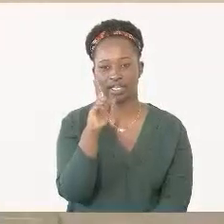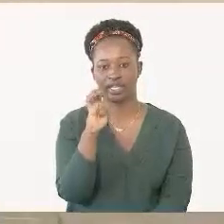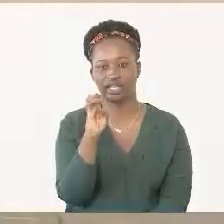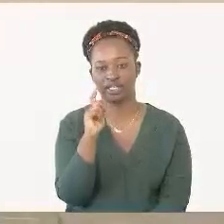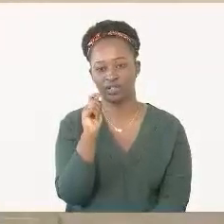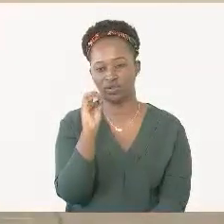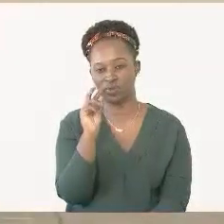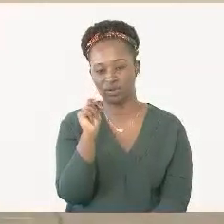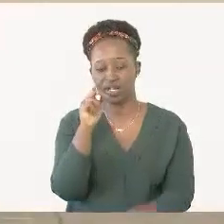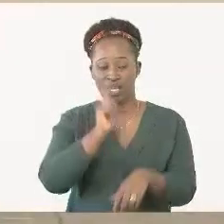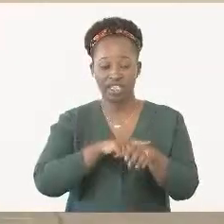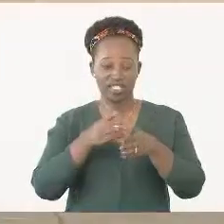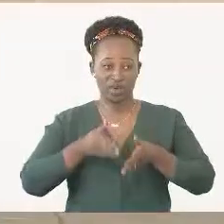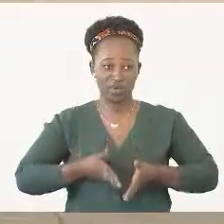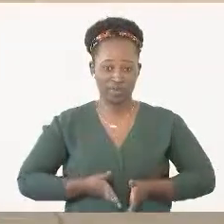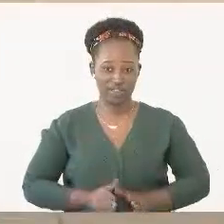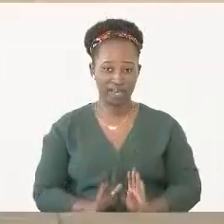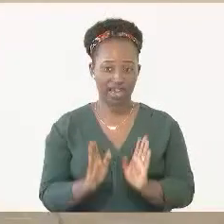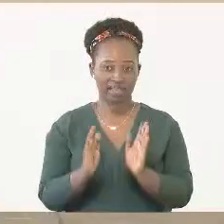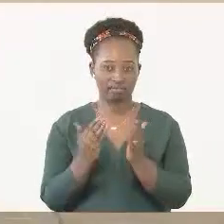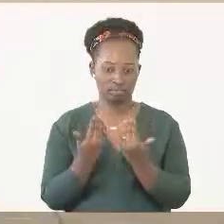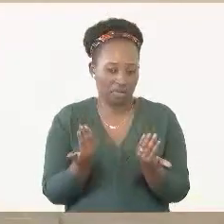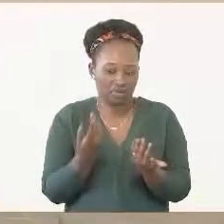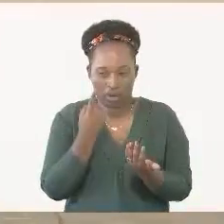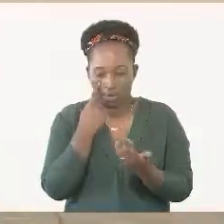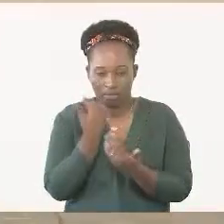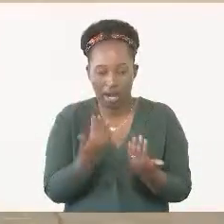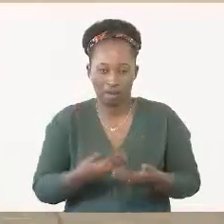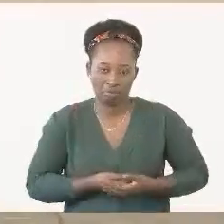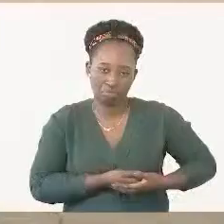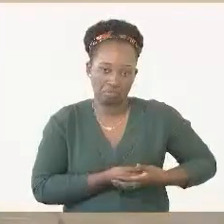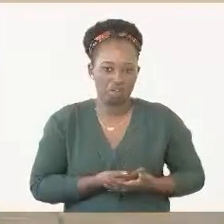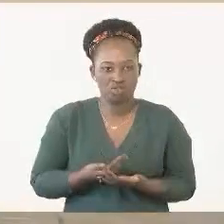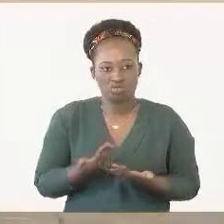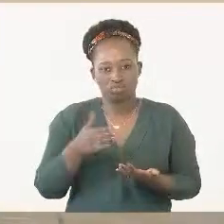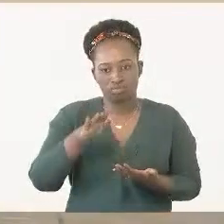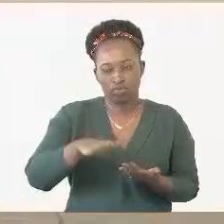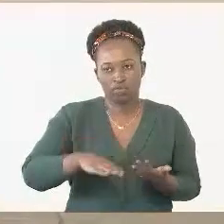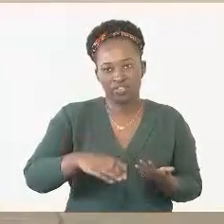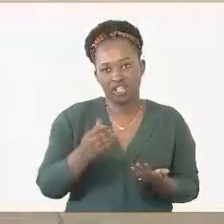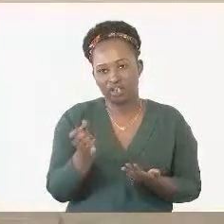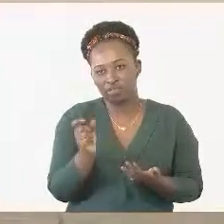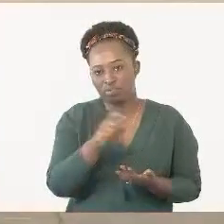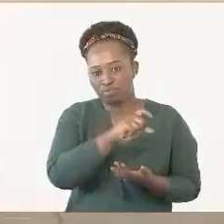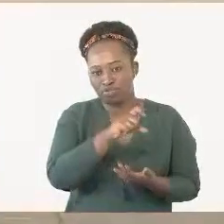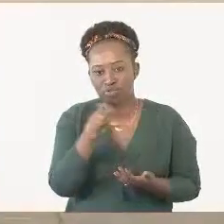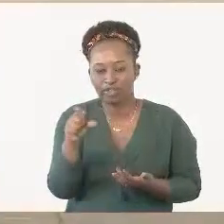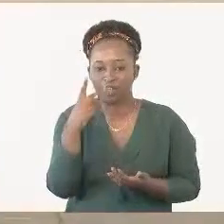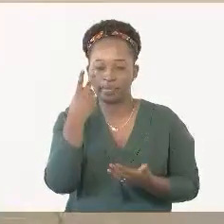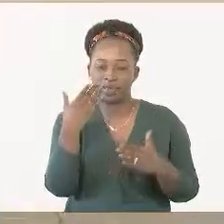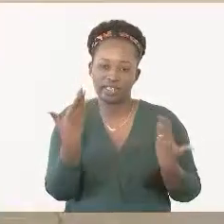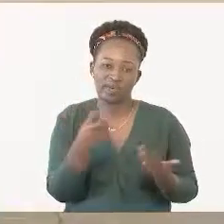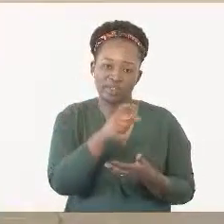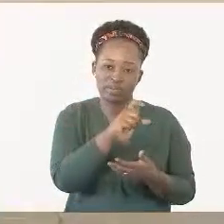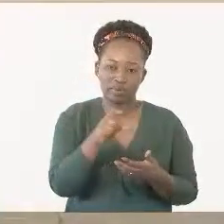baby who is just young, 2 or 3 weeks born, and then you get an old